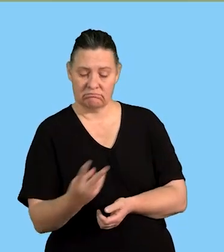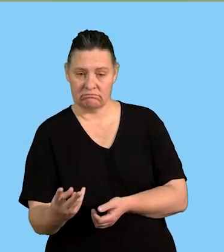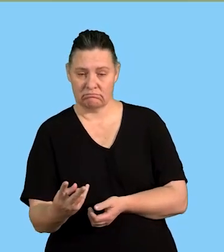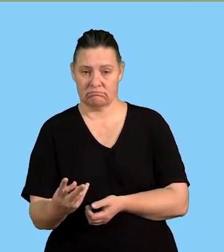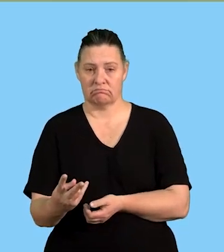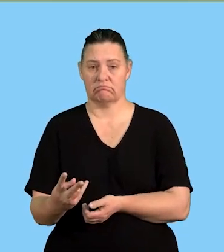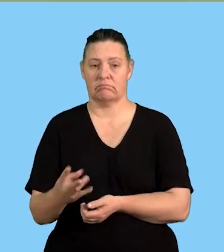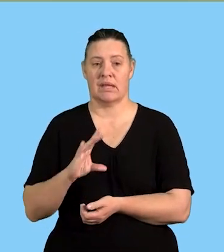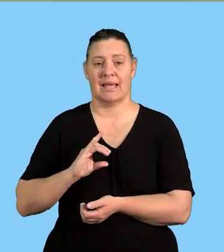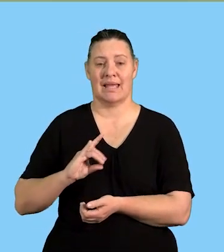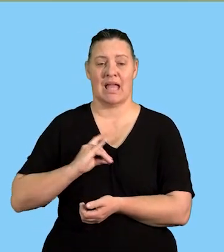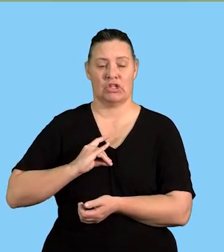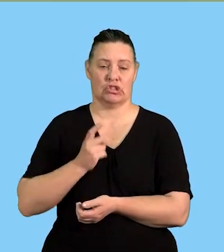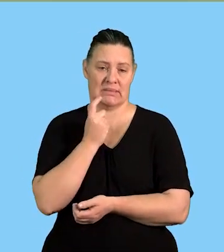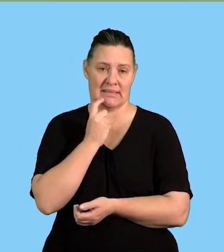converted